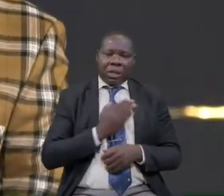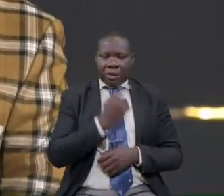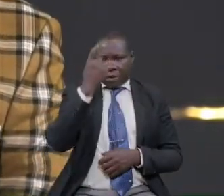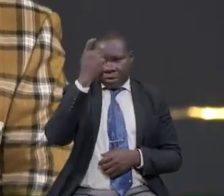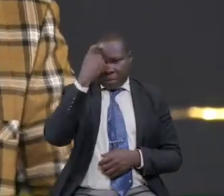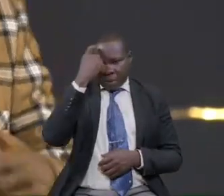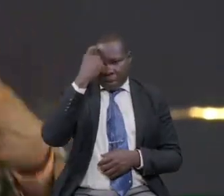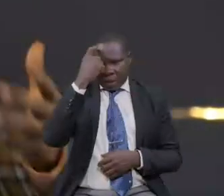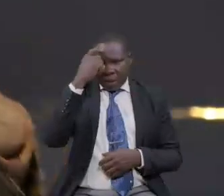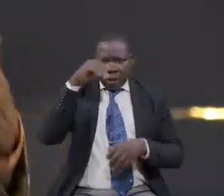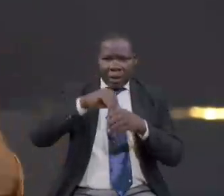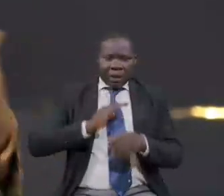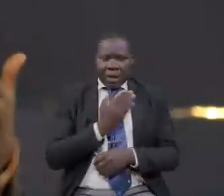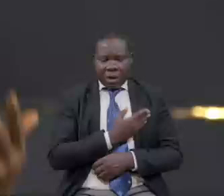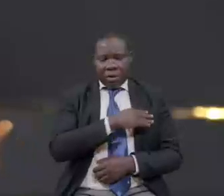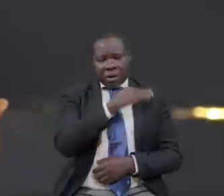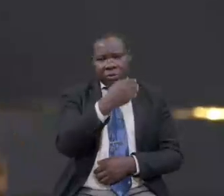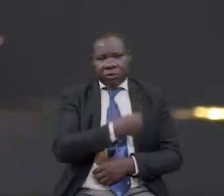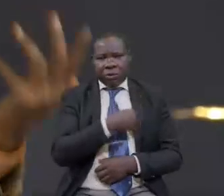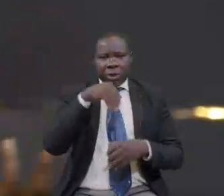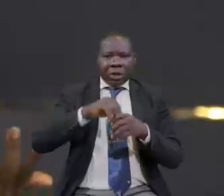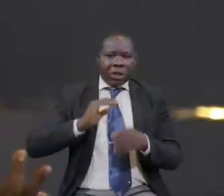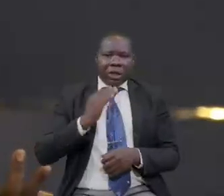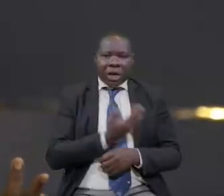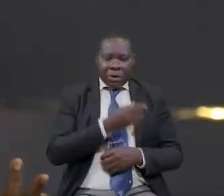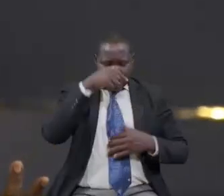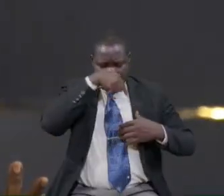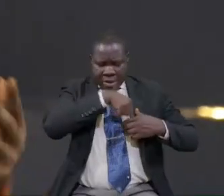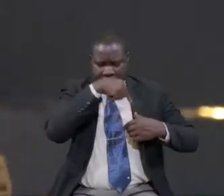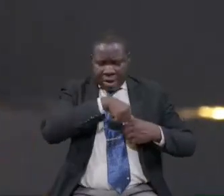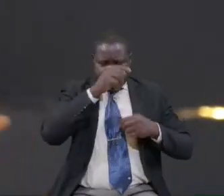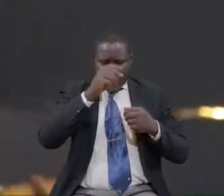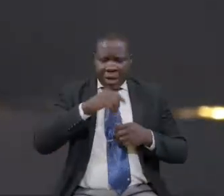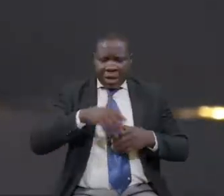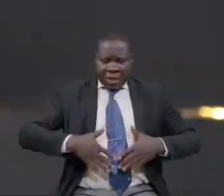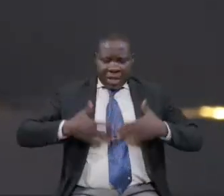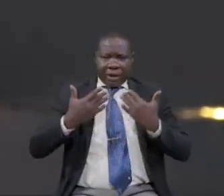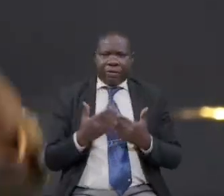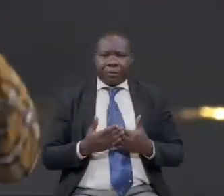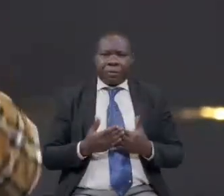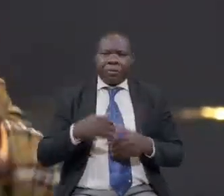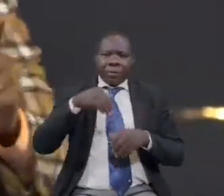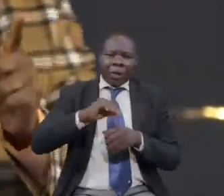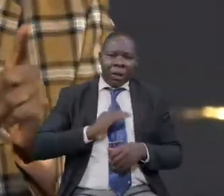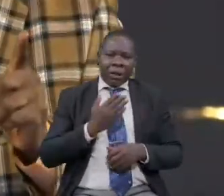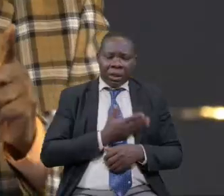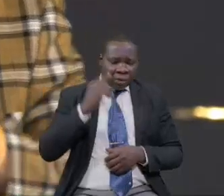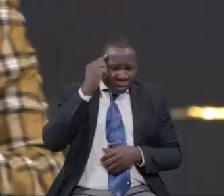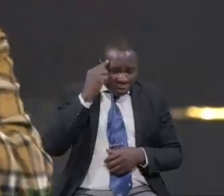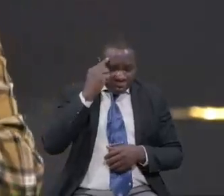our soul, in our inner man, inner life, in our thought life.